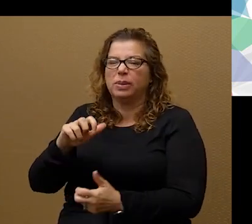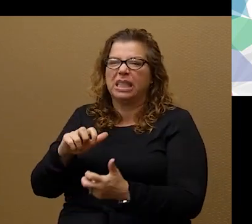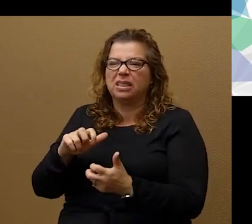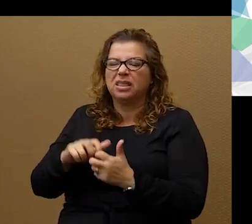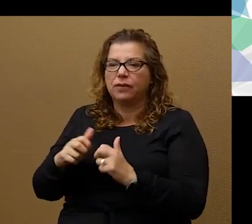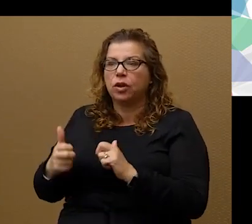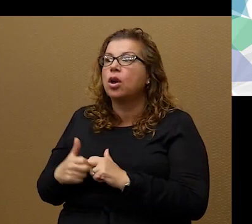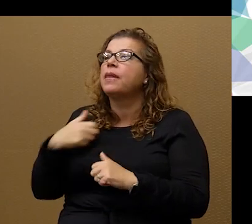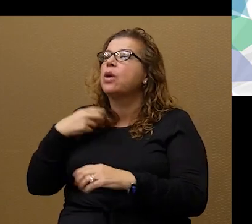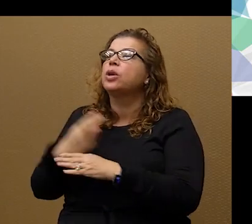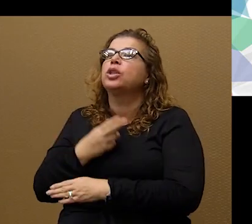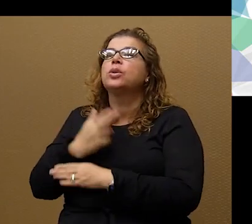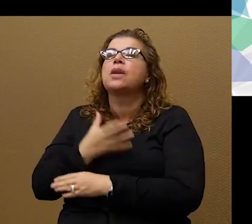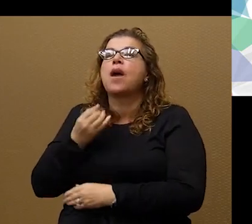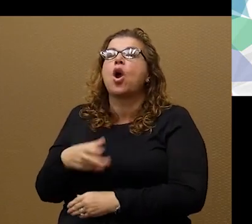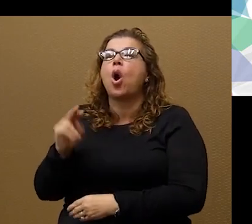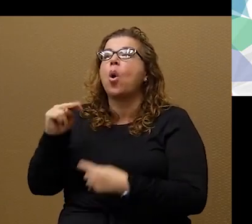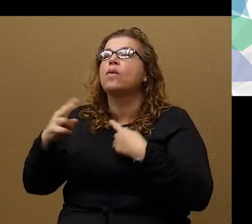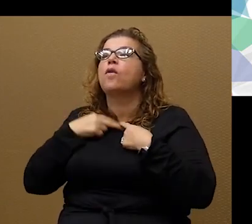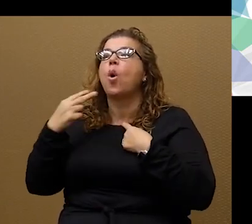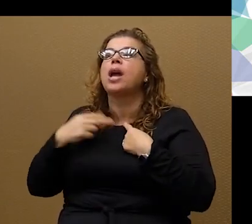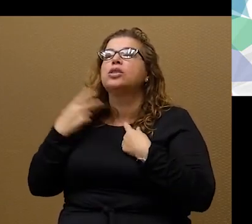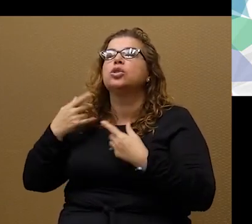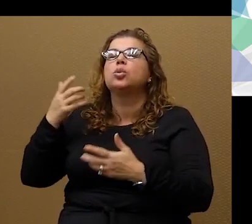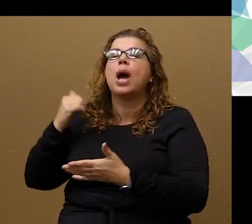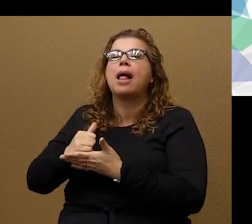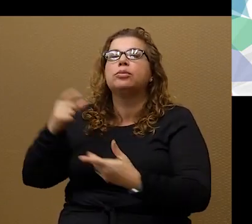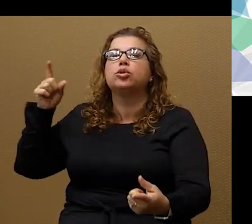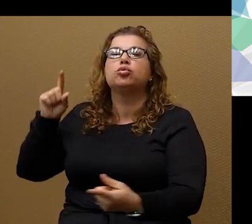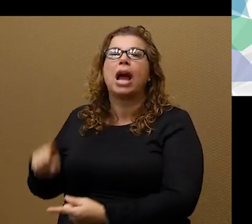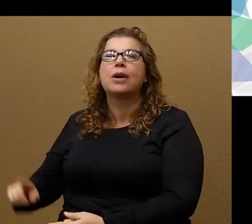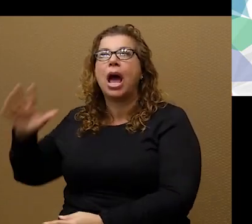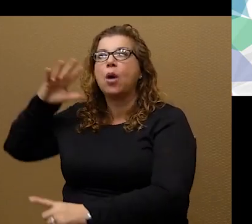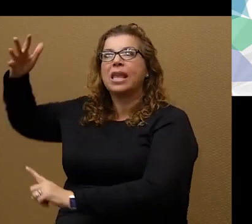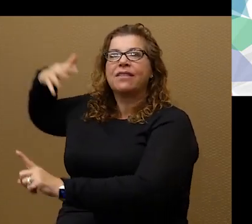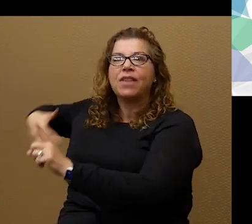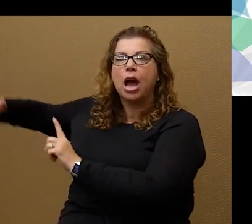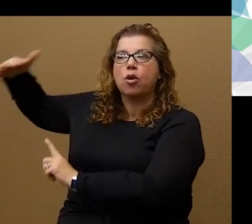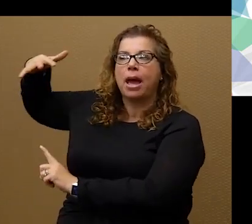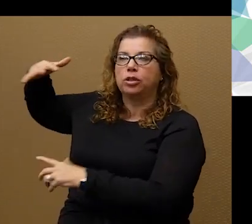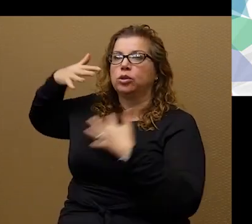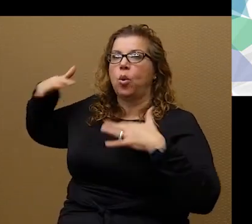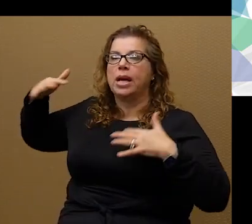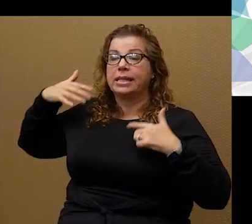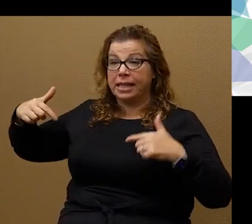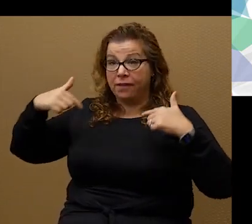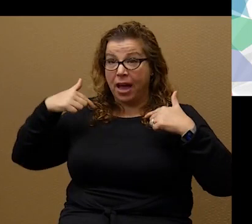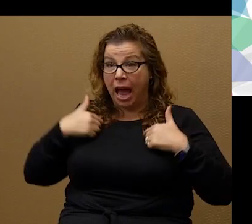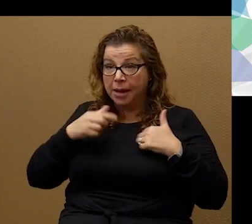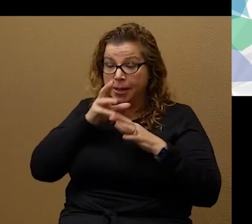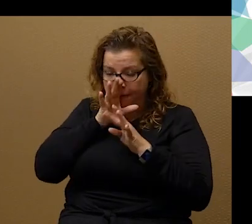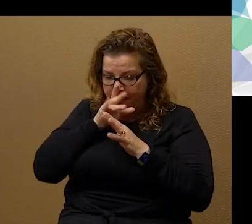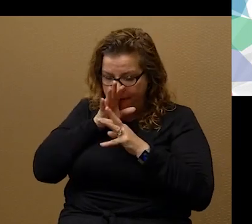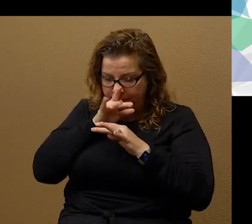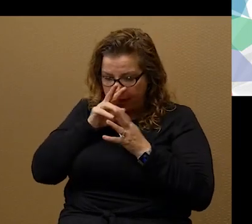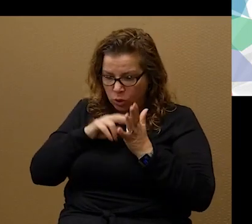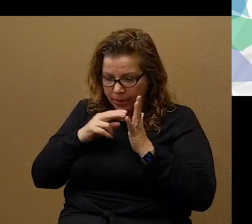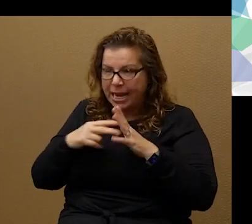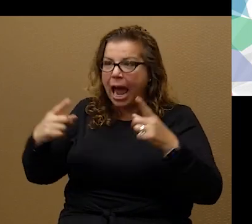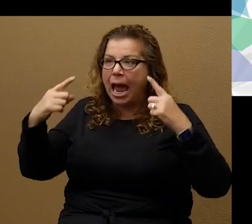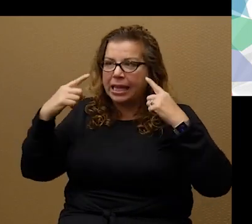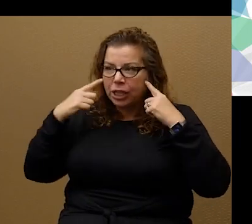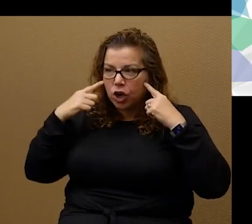drown out the environmental noises, because at least if they're talking, they can hear themselves and they don't hear the